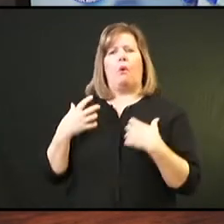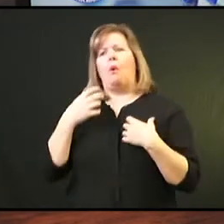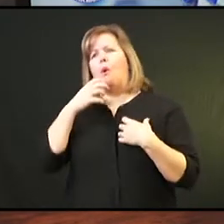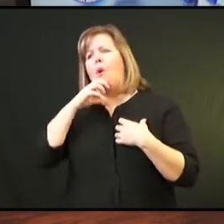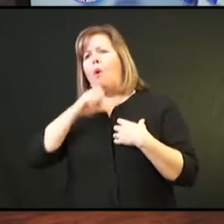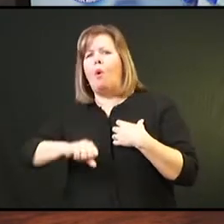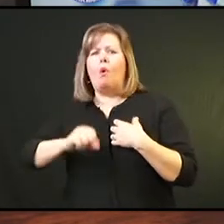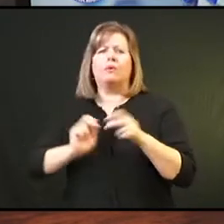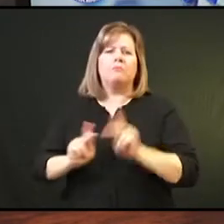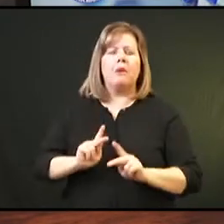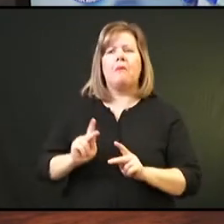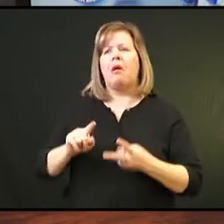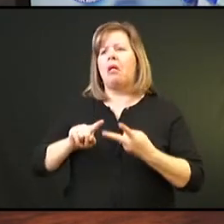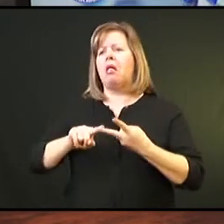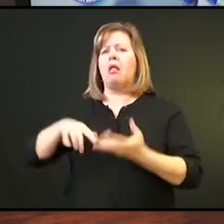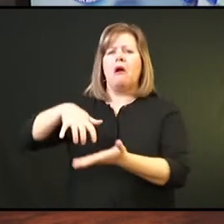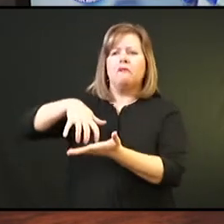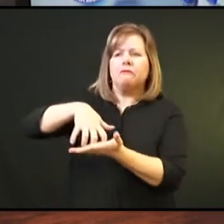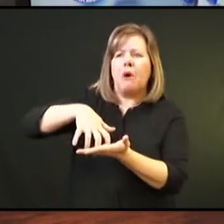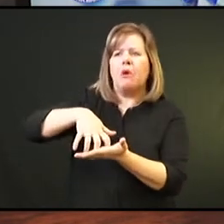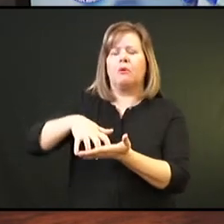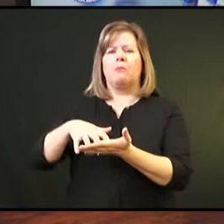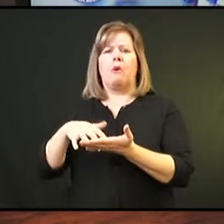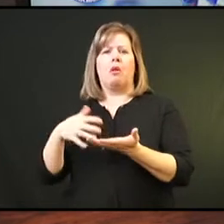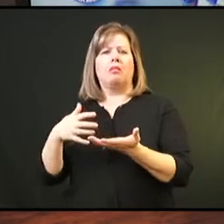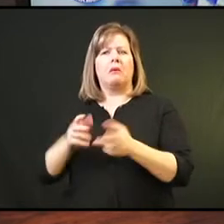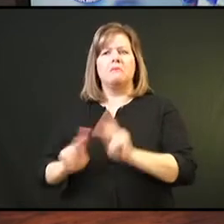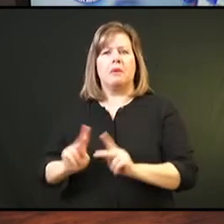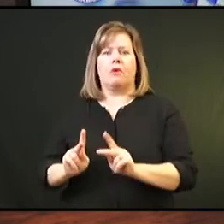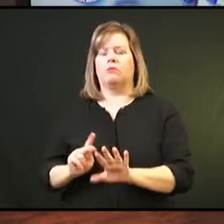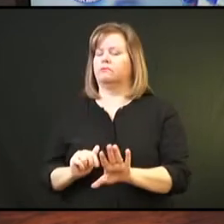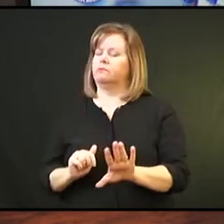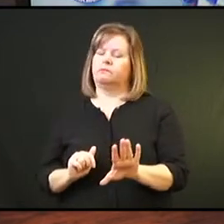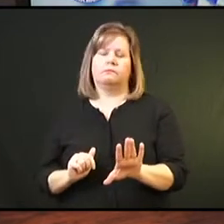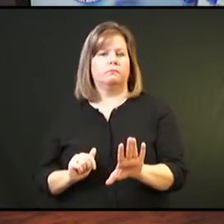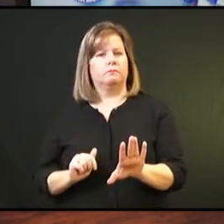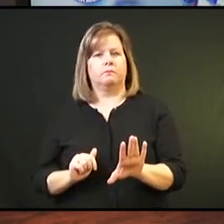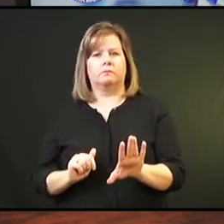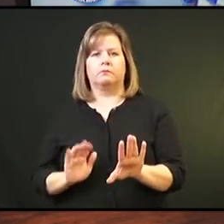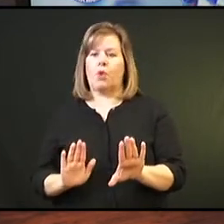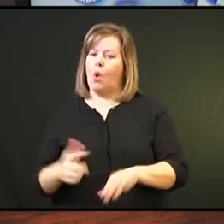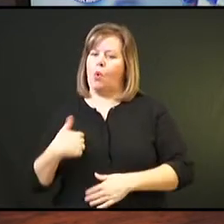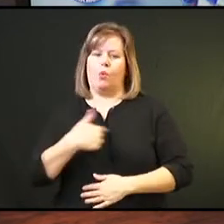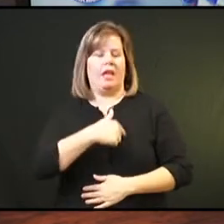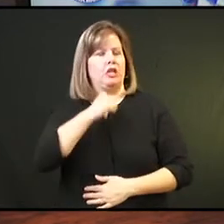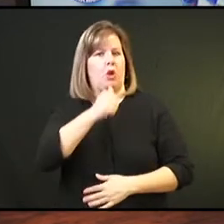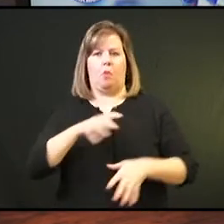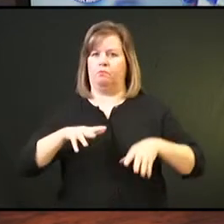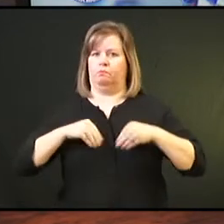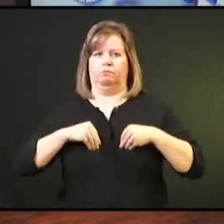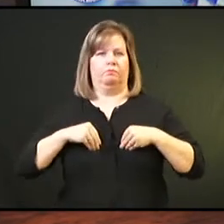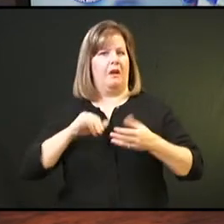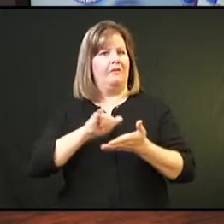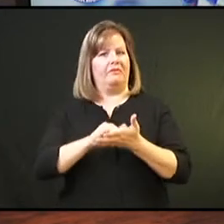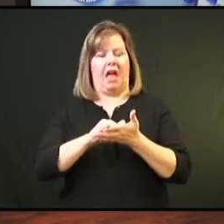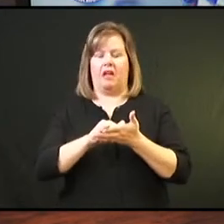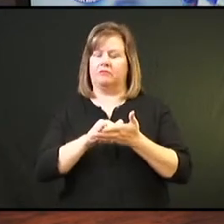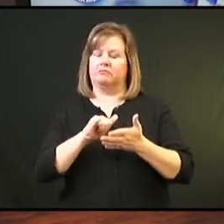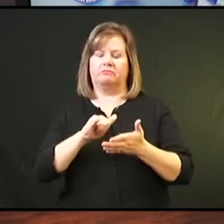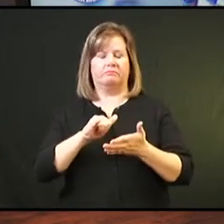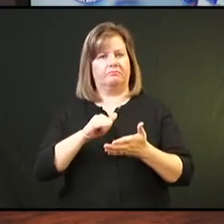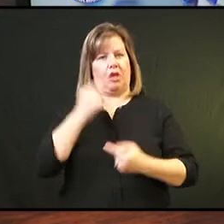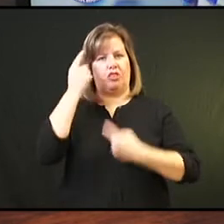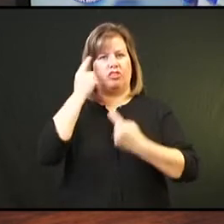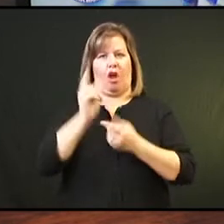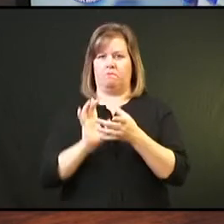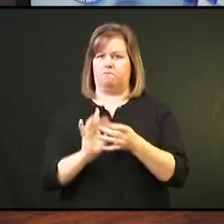people. And I'll be very clear. Here in Kent County, we reject that thinking completely. Every life is precious